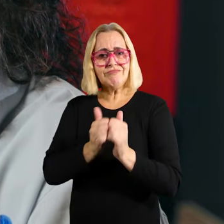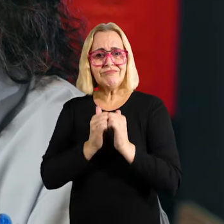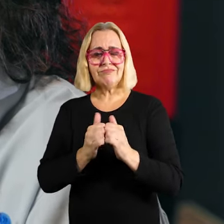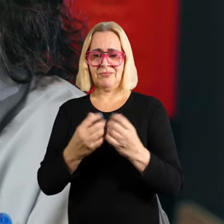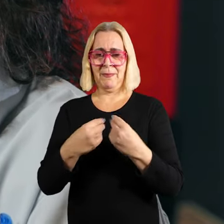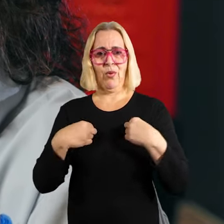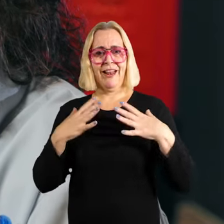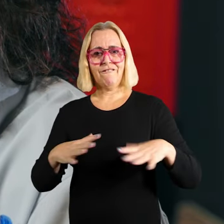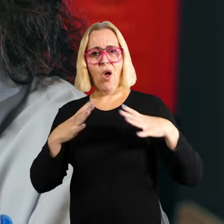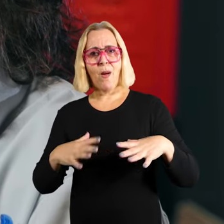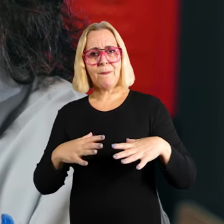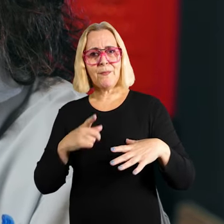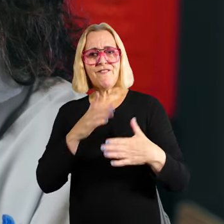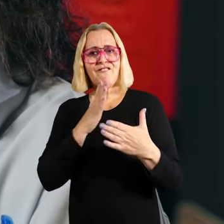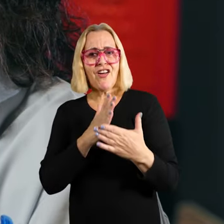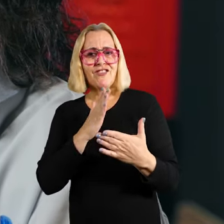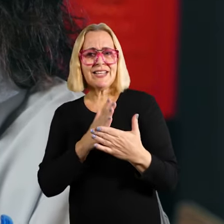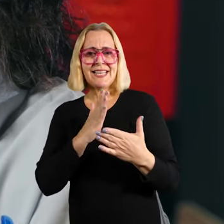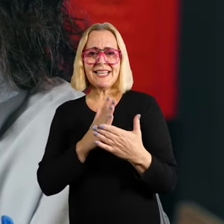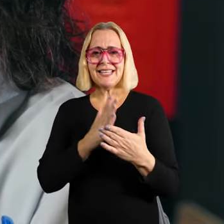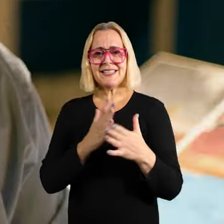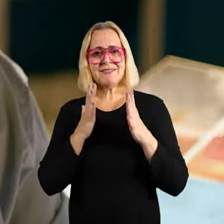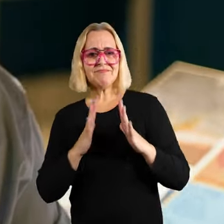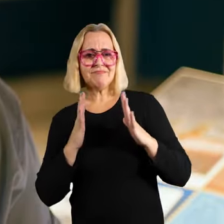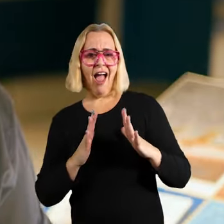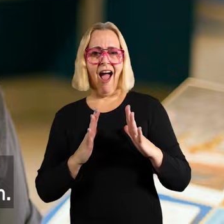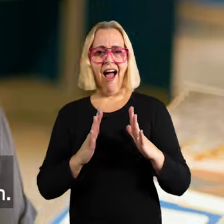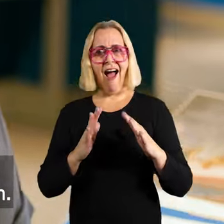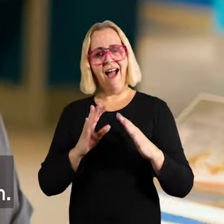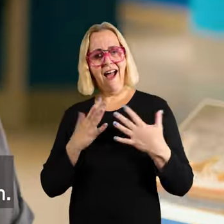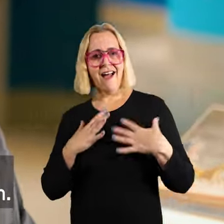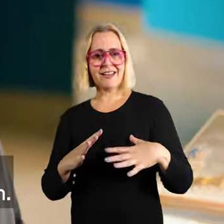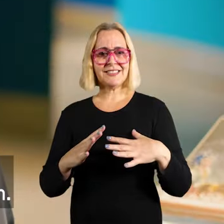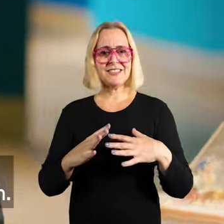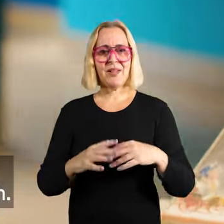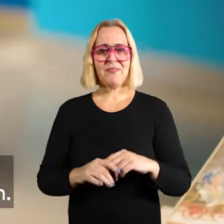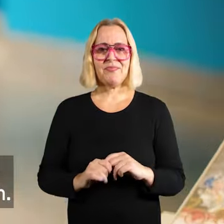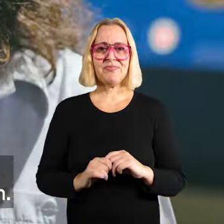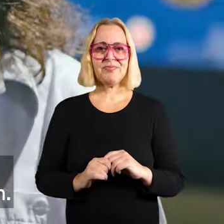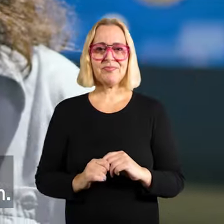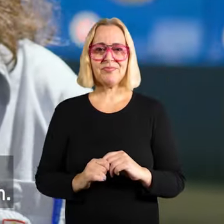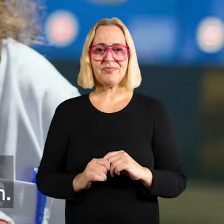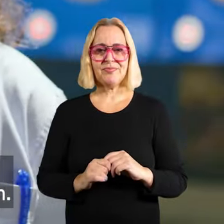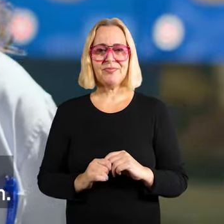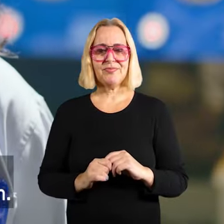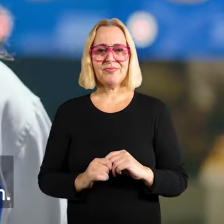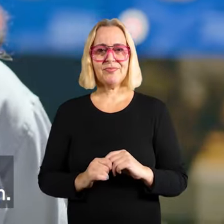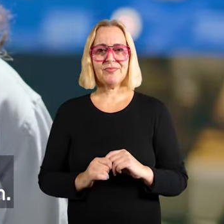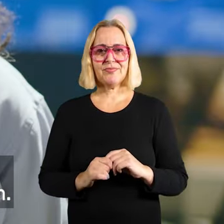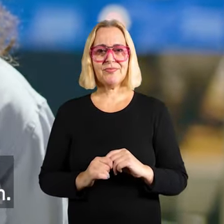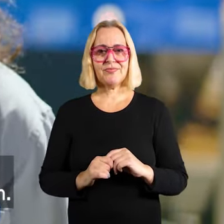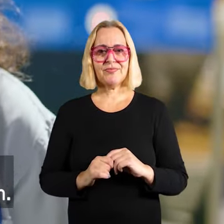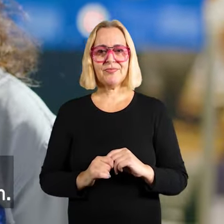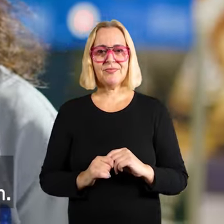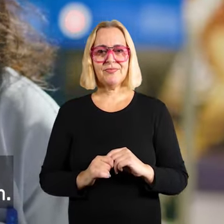see me, "Oh, Niroja, you look very smart with your uniform." And he's 88 years old man, and